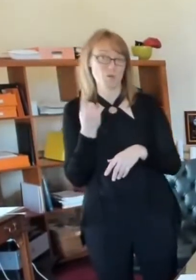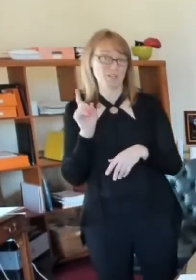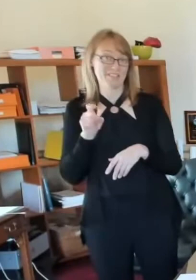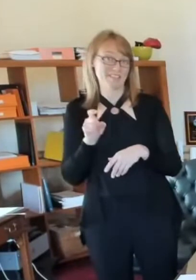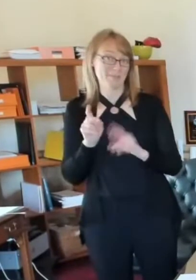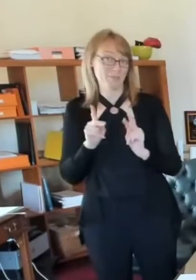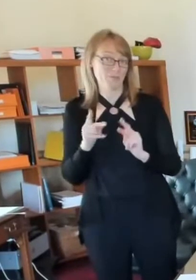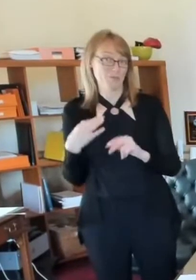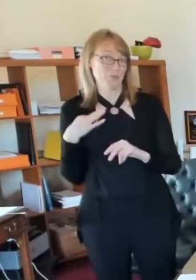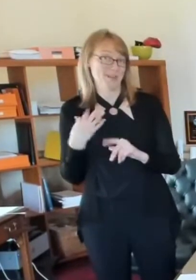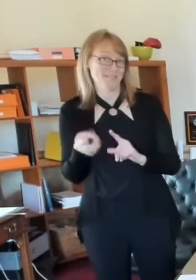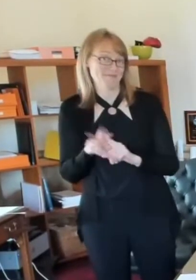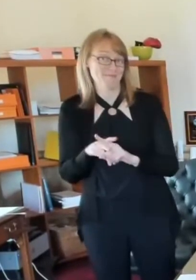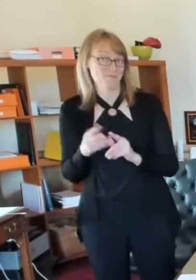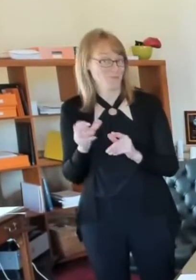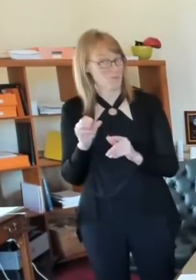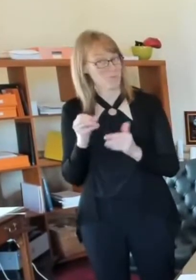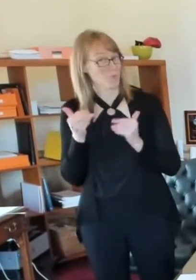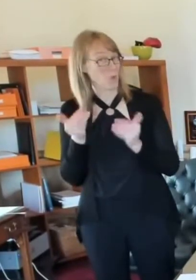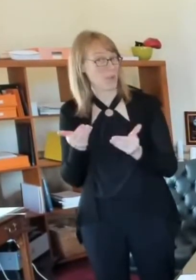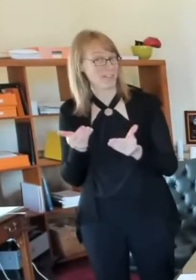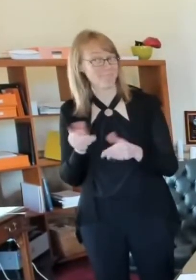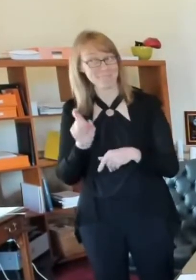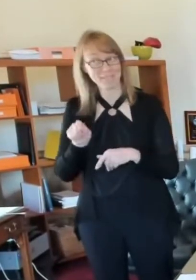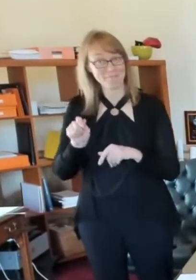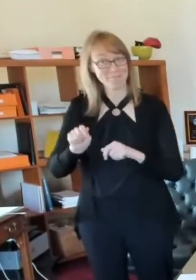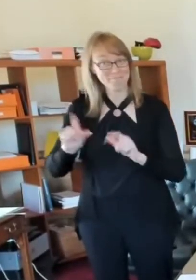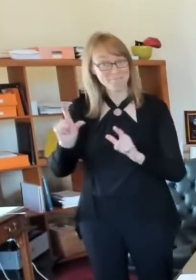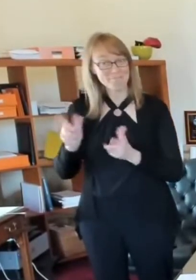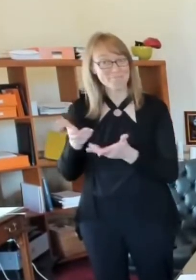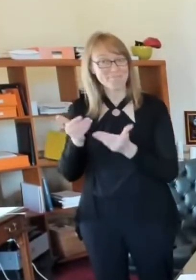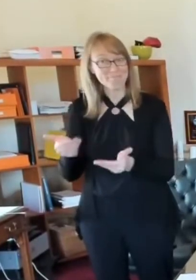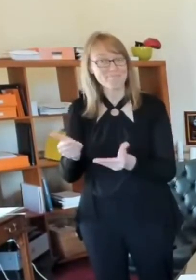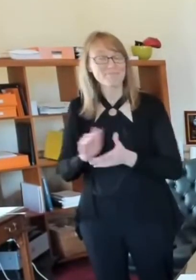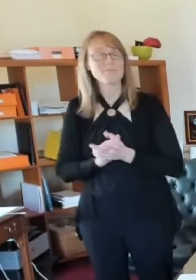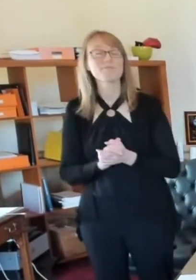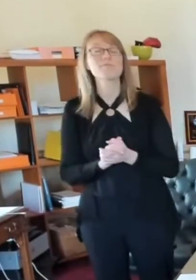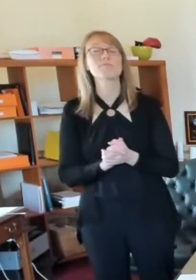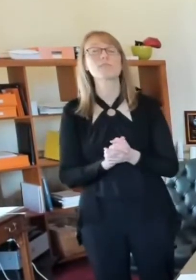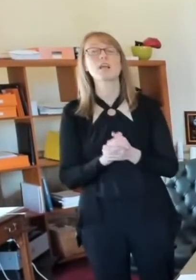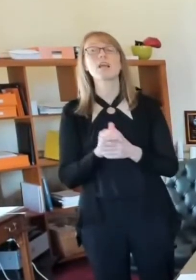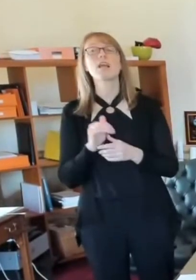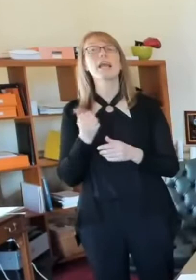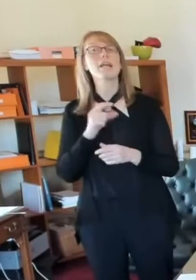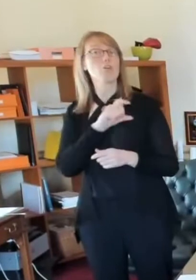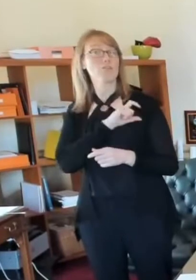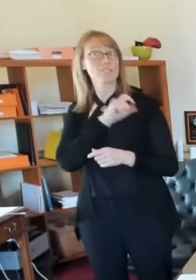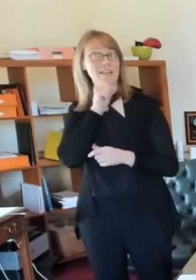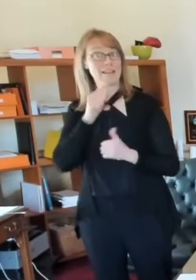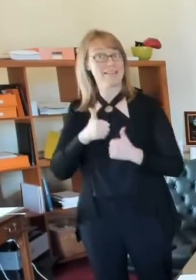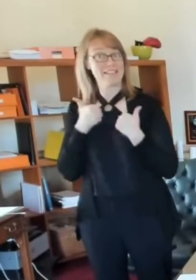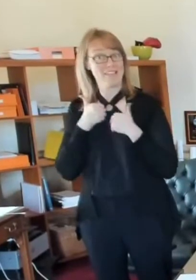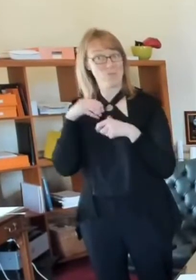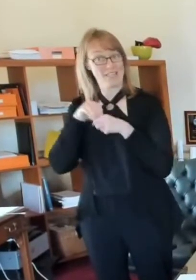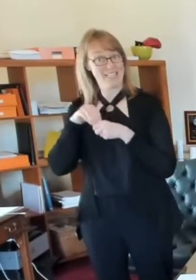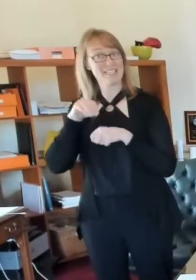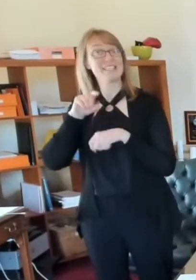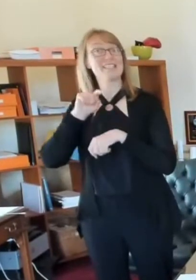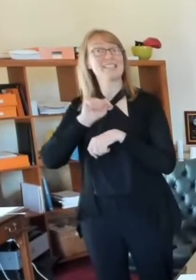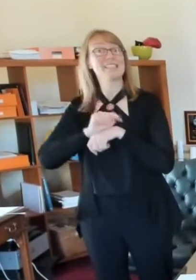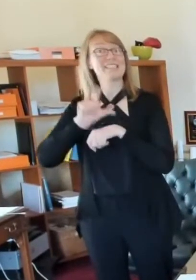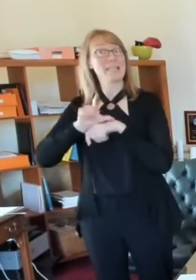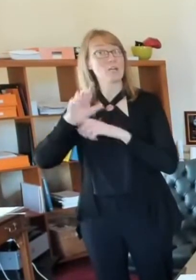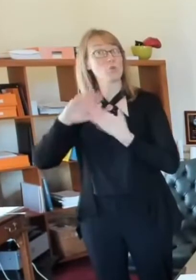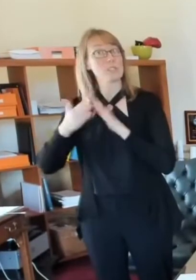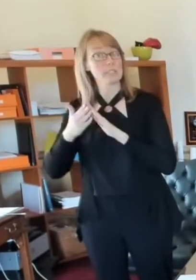residency question is for any officer we hire who doesn't currently live in the city, will there be training, or do you think training would make a